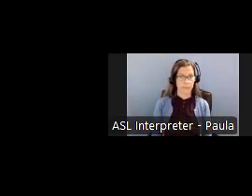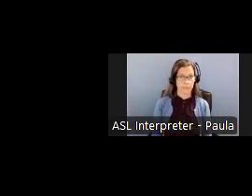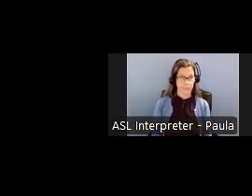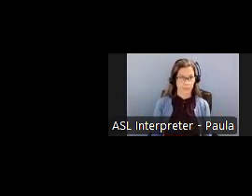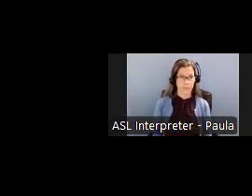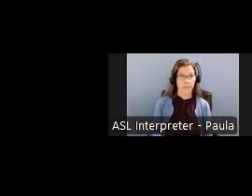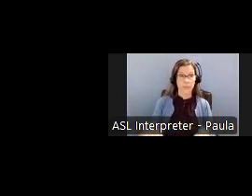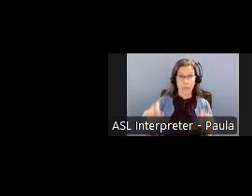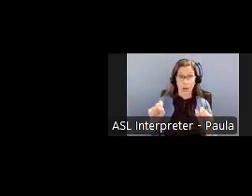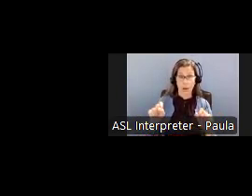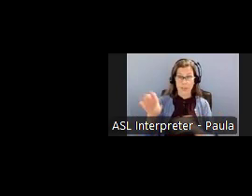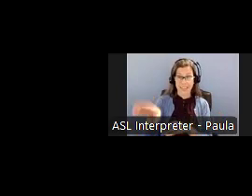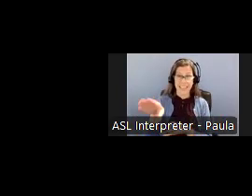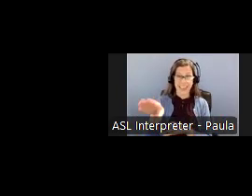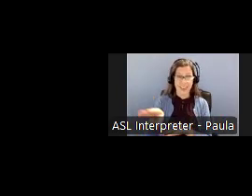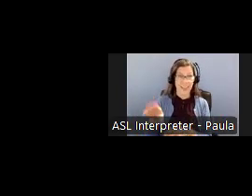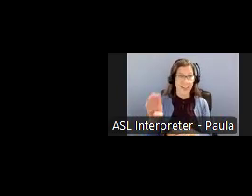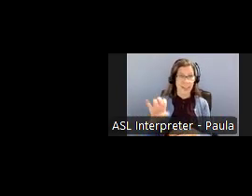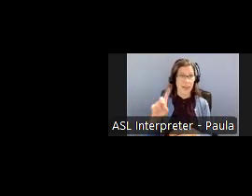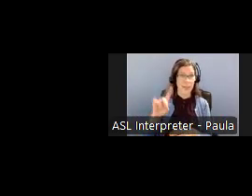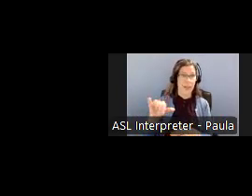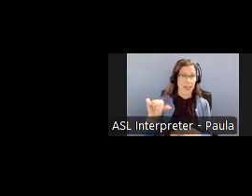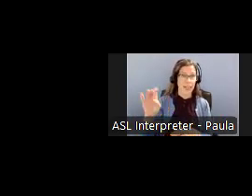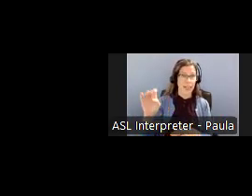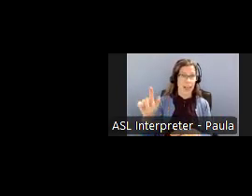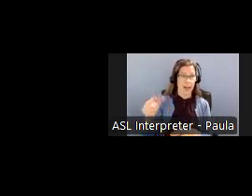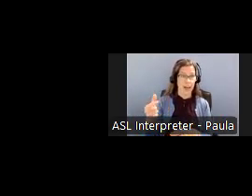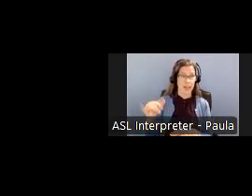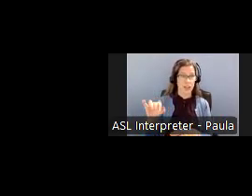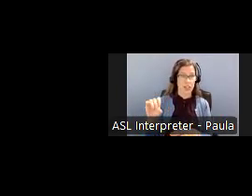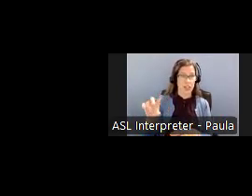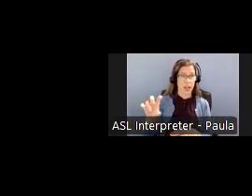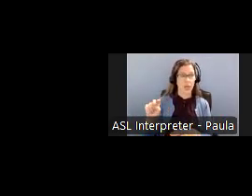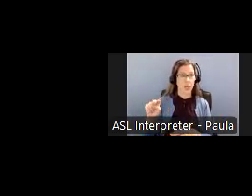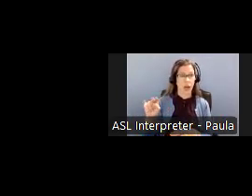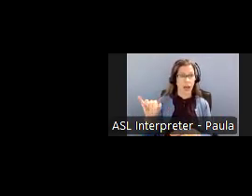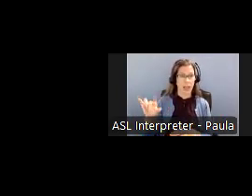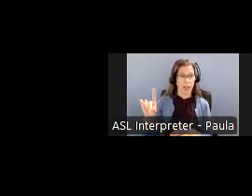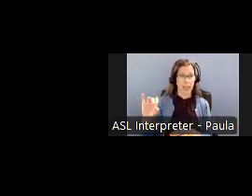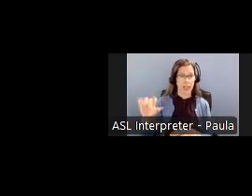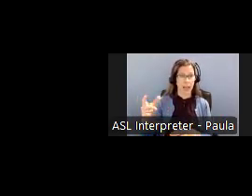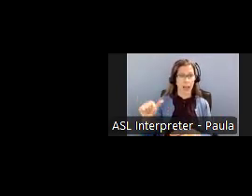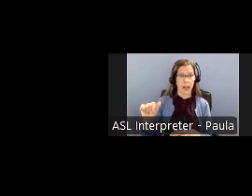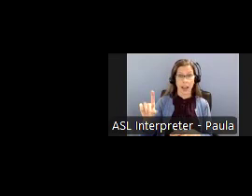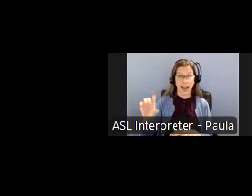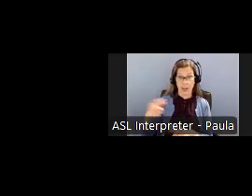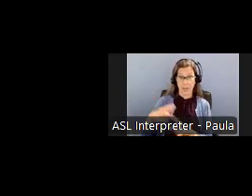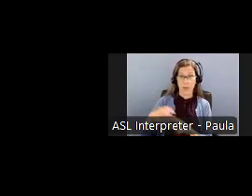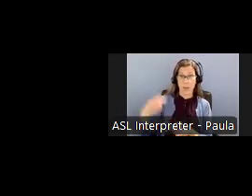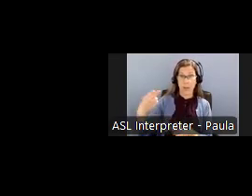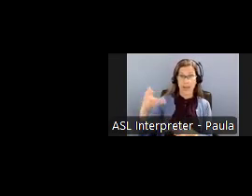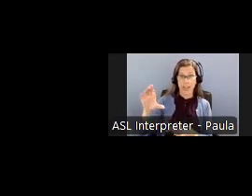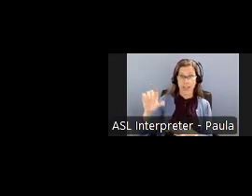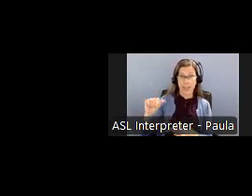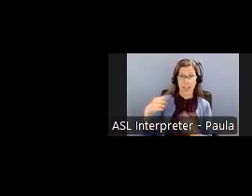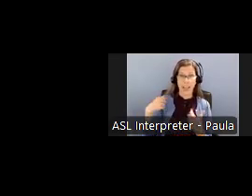Your hosts this afternoon are Becky Carroll and Giovanni Delgado from the Healthcare Authority. I'm going to pass it to Becky, who's going to start